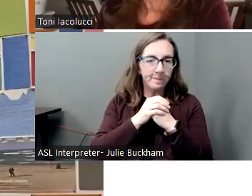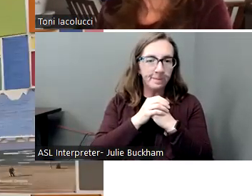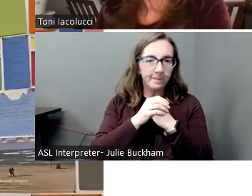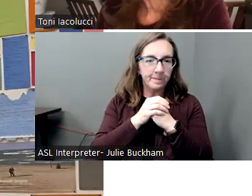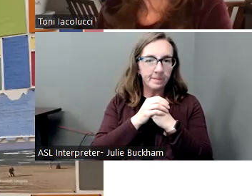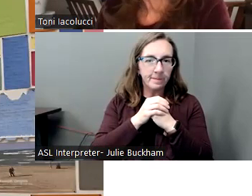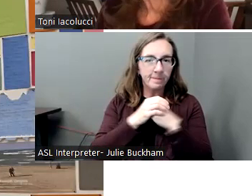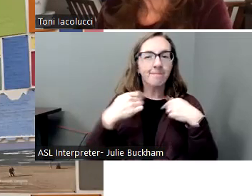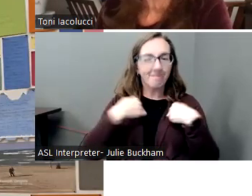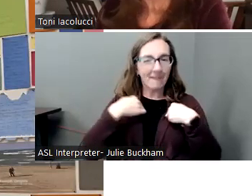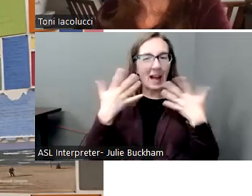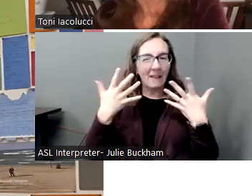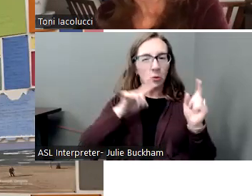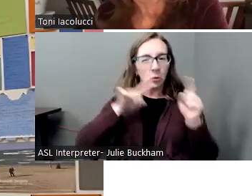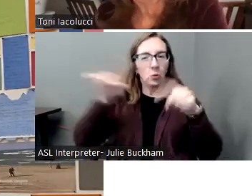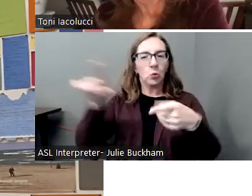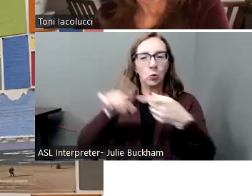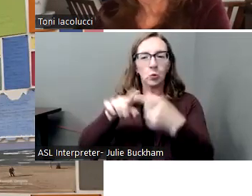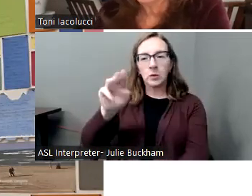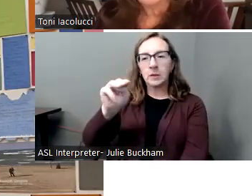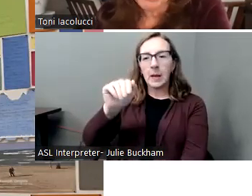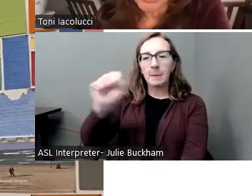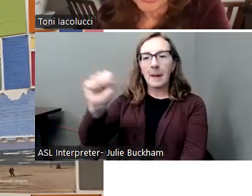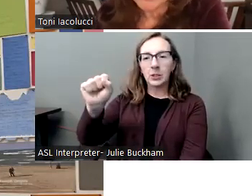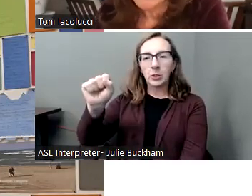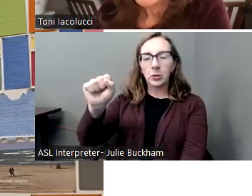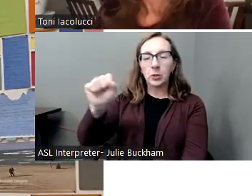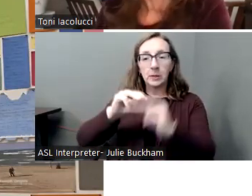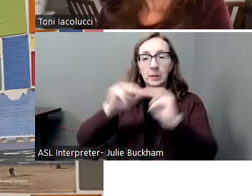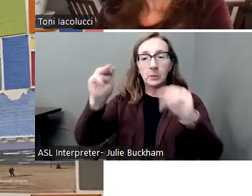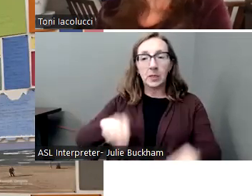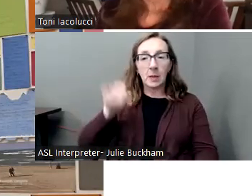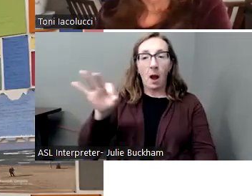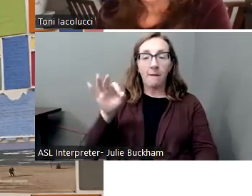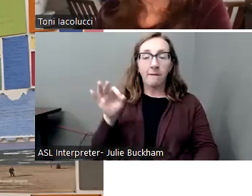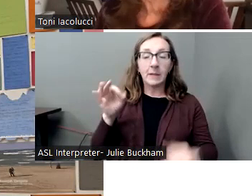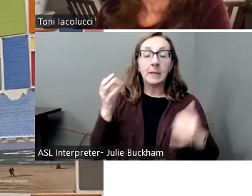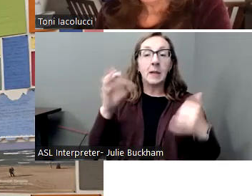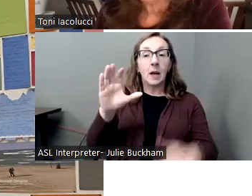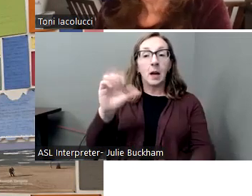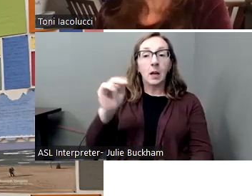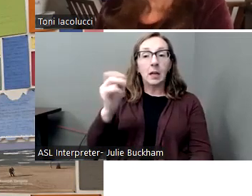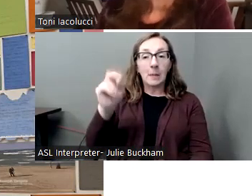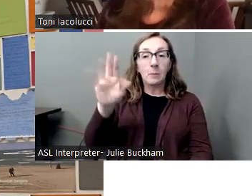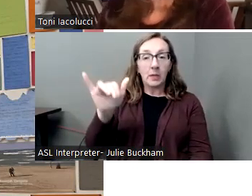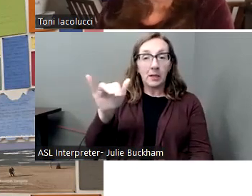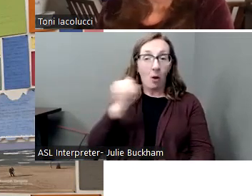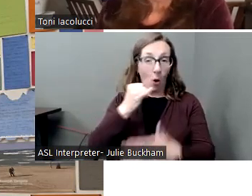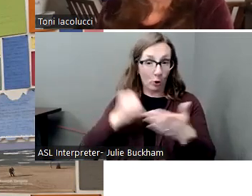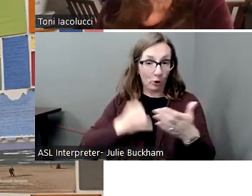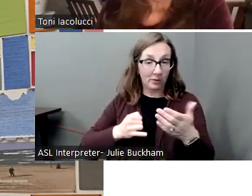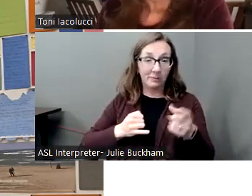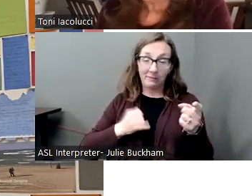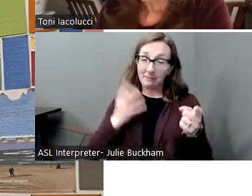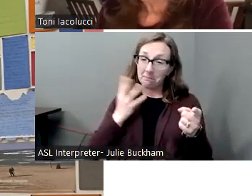So I went to the Massachusetts Museum of Contemporary Art to see this wonderful exhibit. And this is a